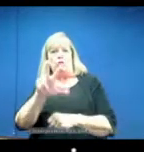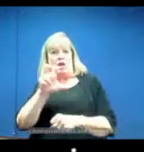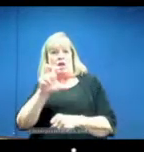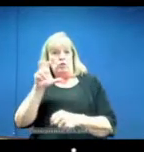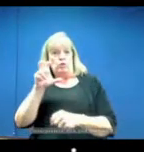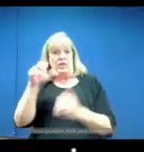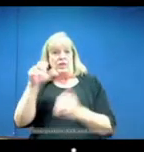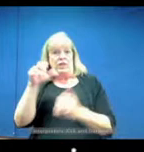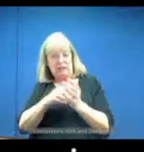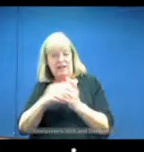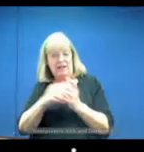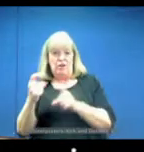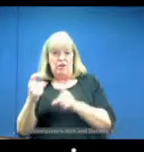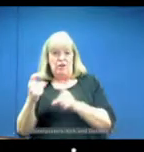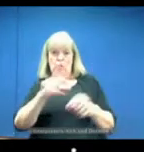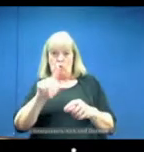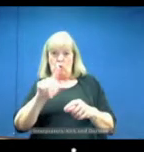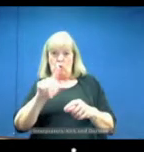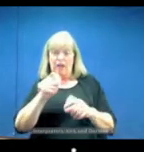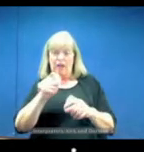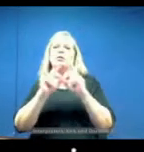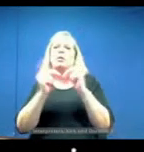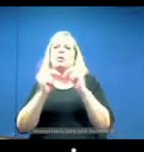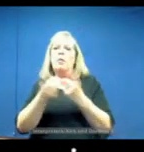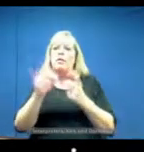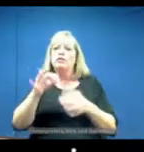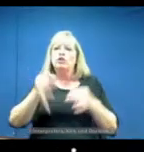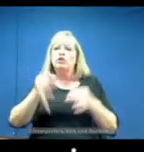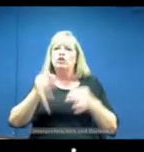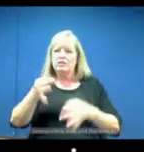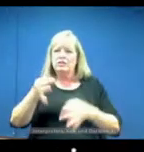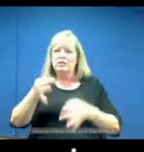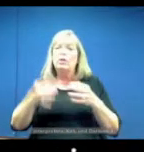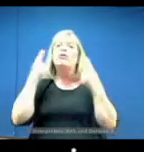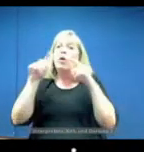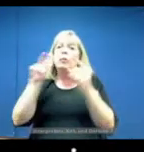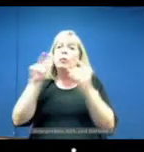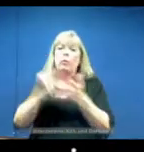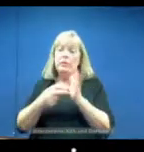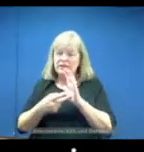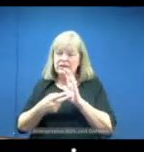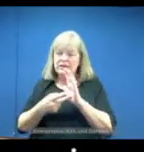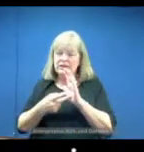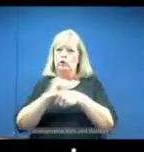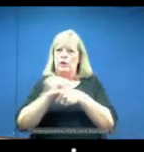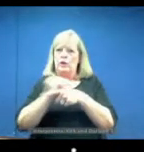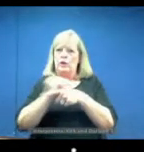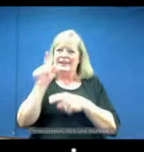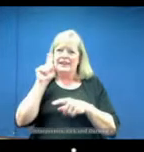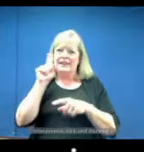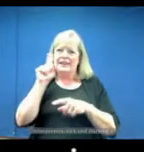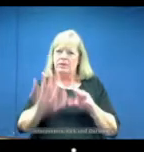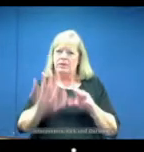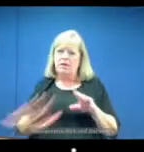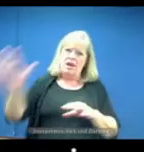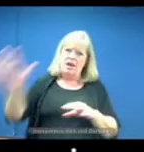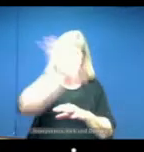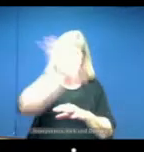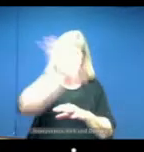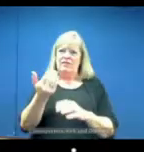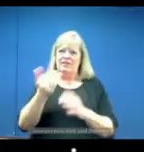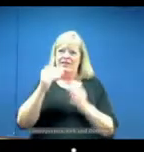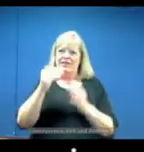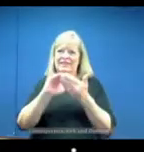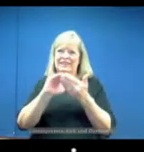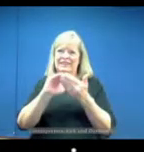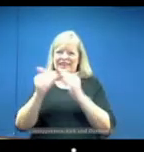$300,000 grant from the Department of Justice to train deaf people from 15 cities across America to replicate their